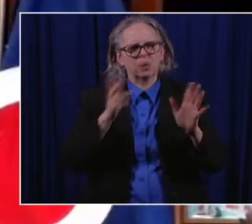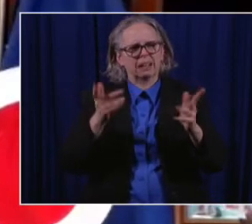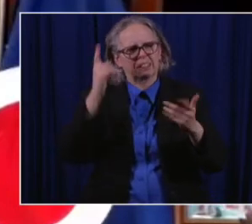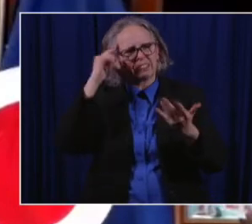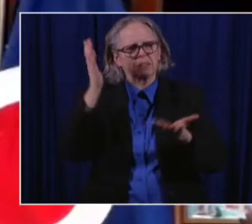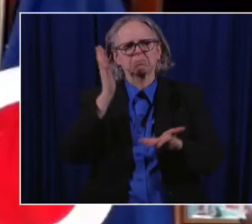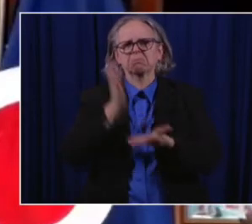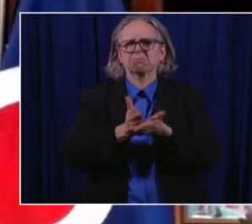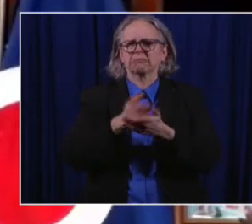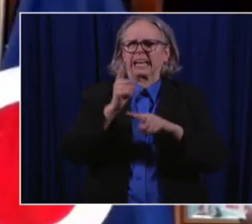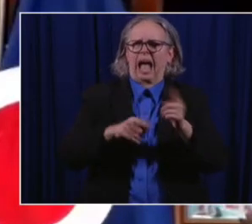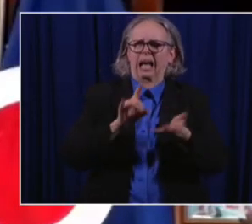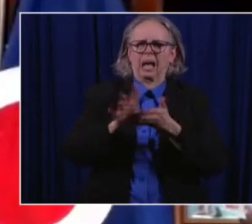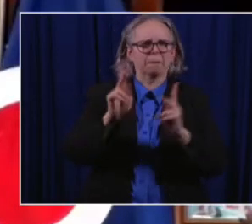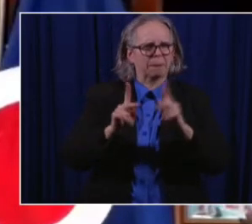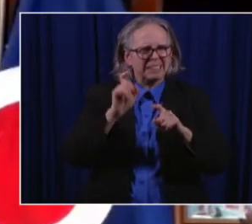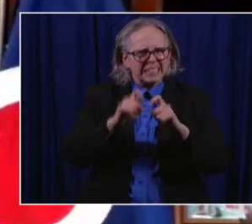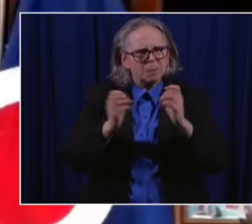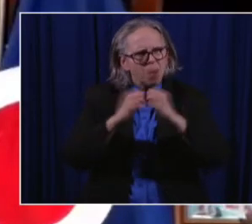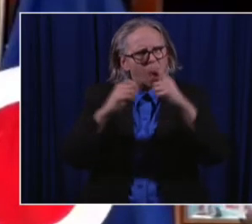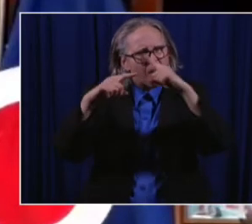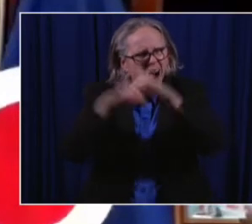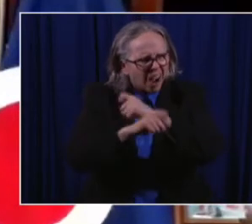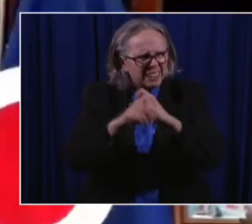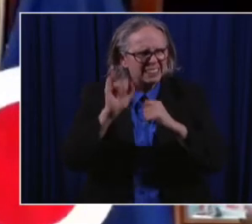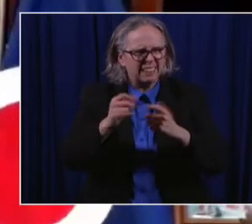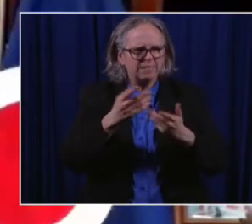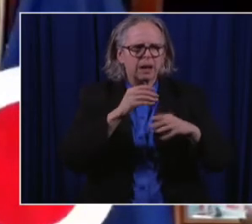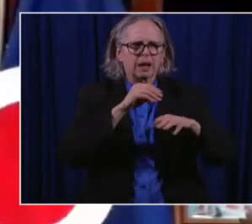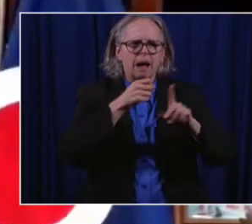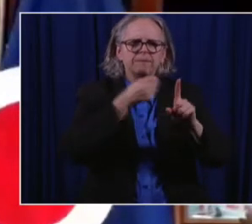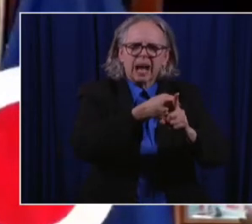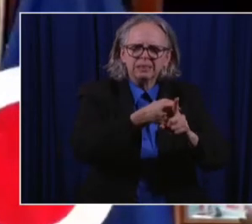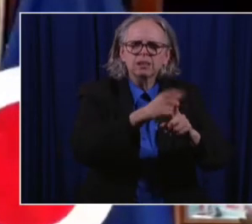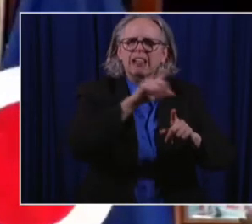system that causes additional problems.